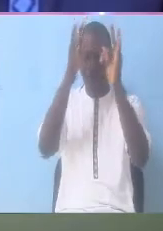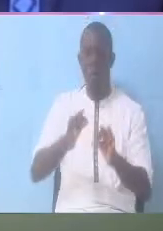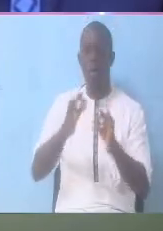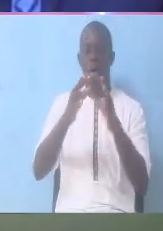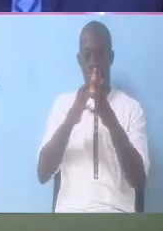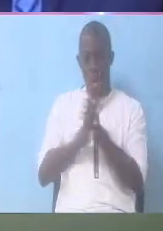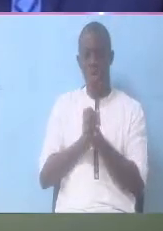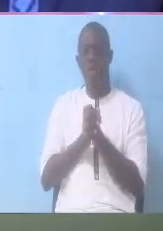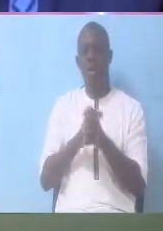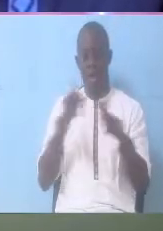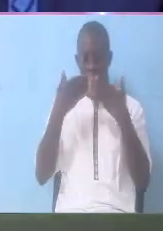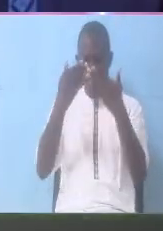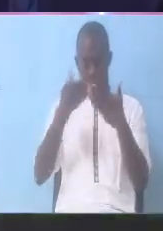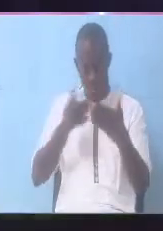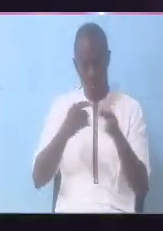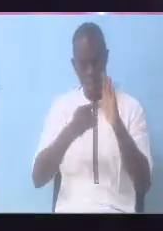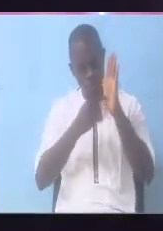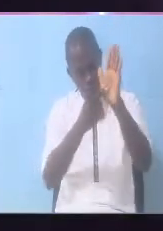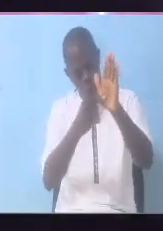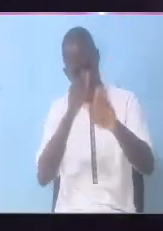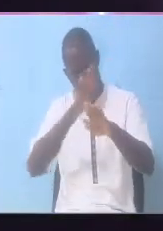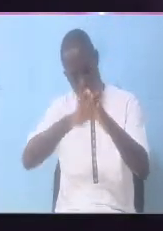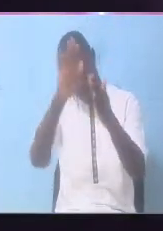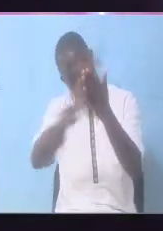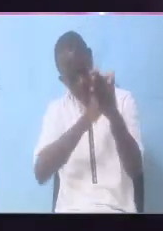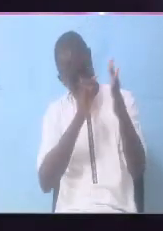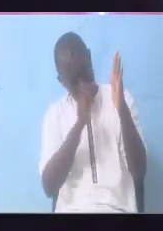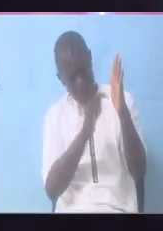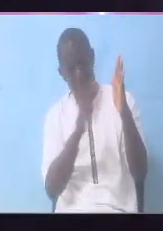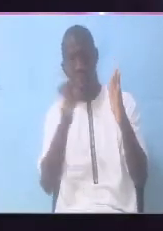when I had that conversation with these marabouts,